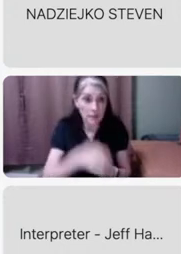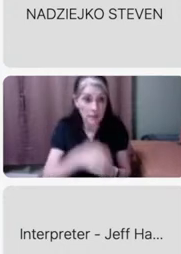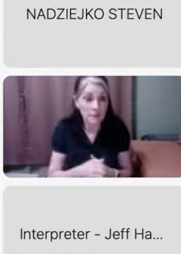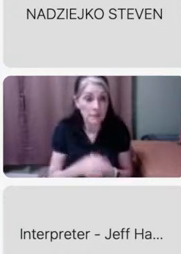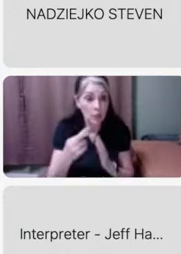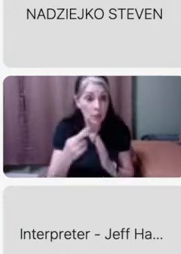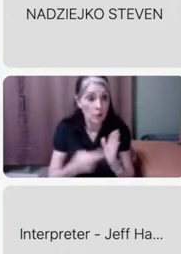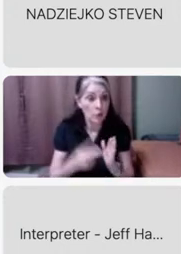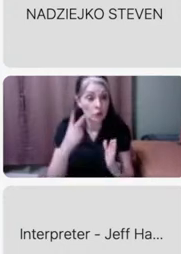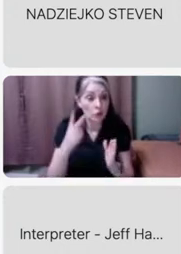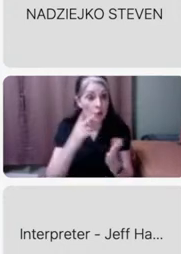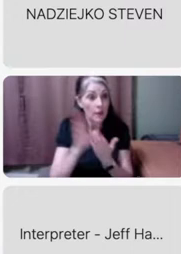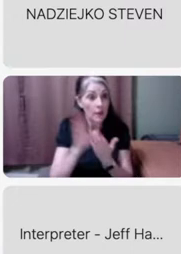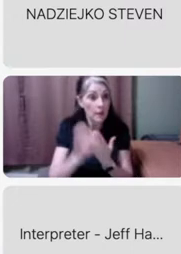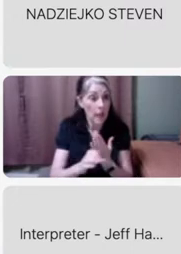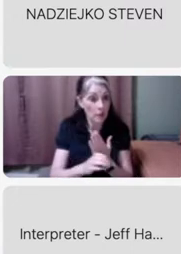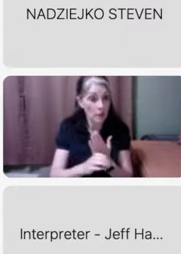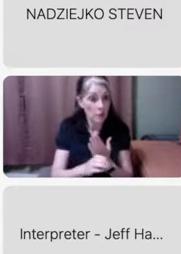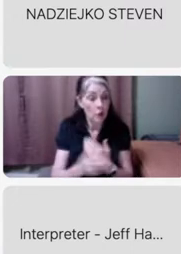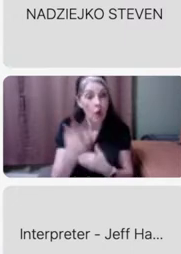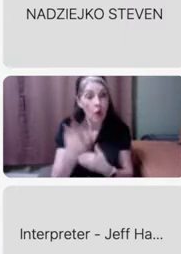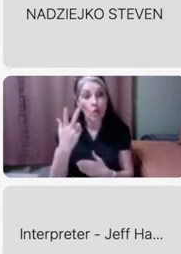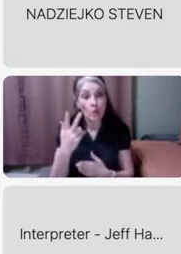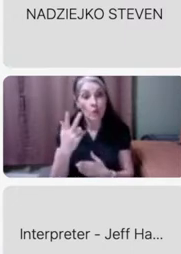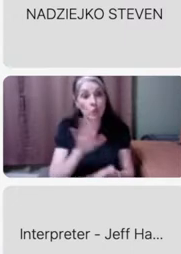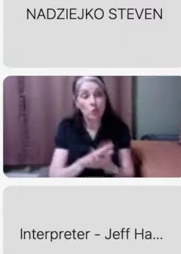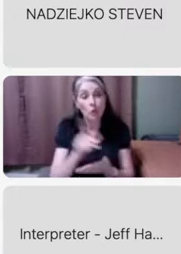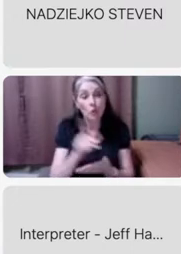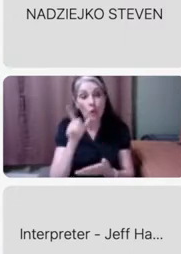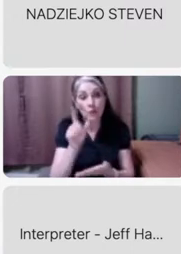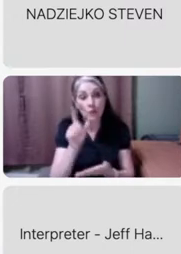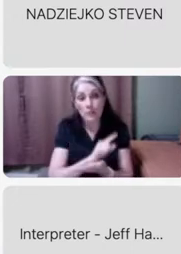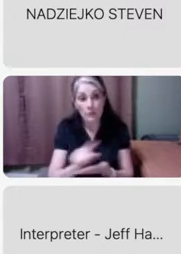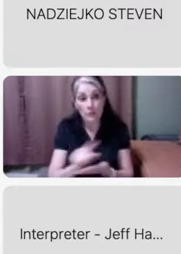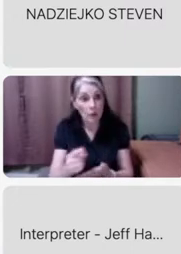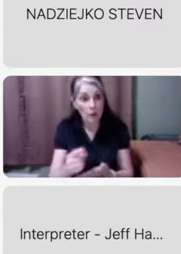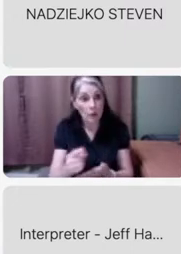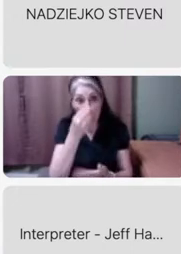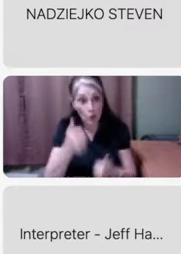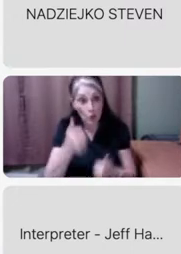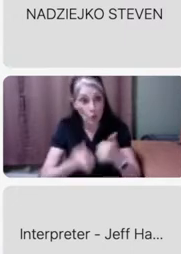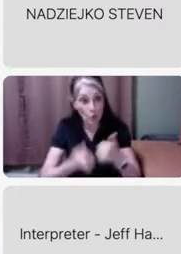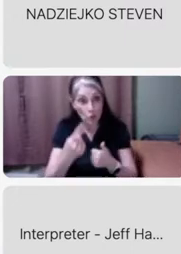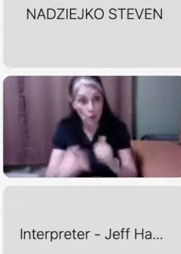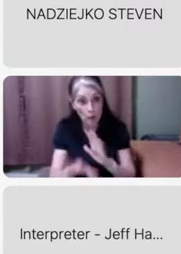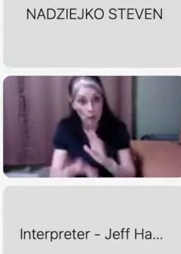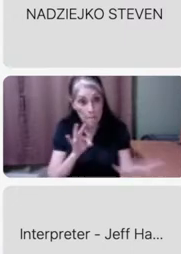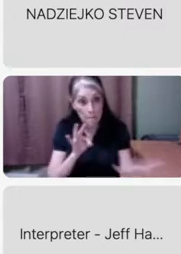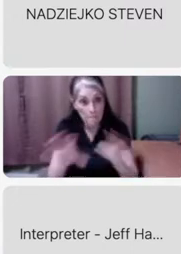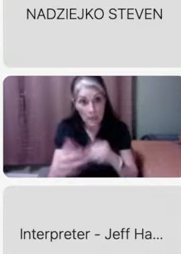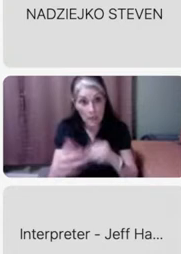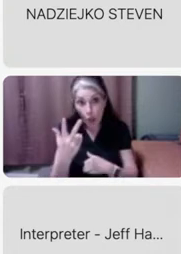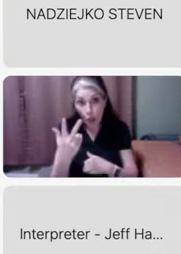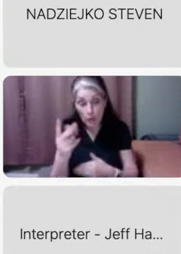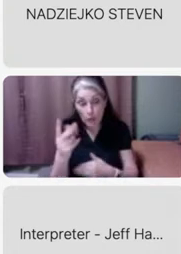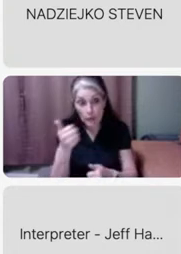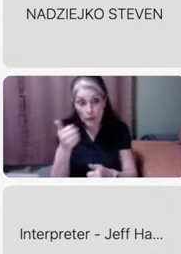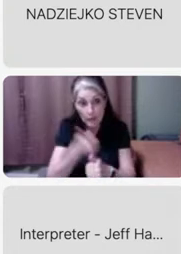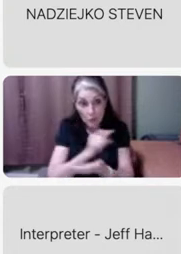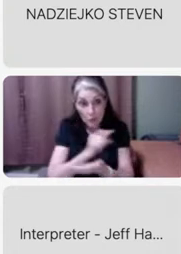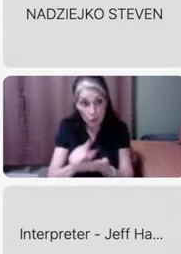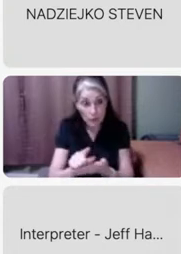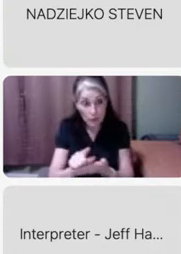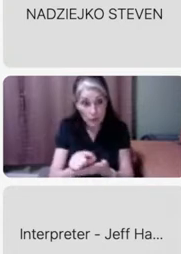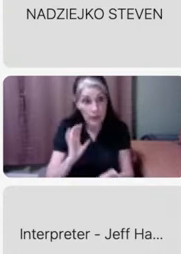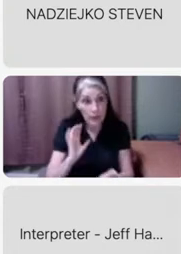eating three school lunches a week i don't care which ones they are but you have to pick three each week and we make them do it and it's and it's